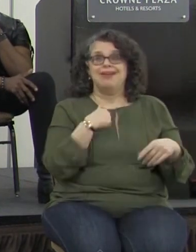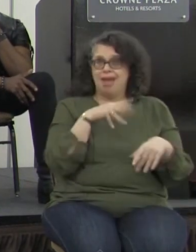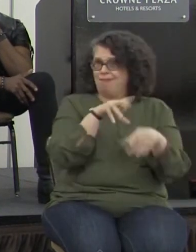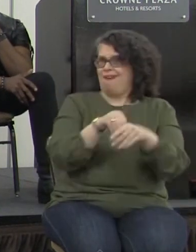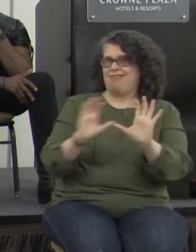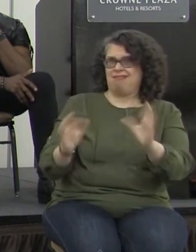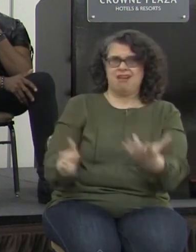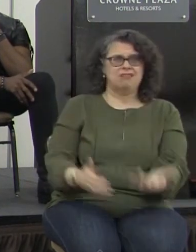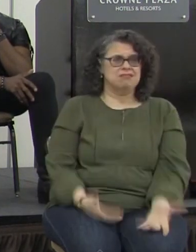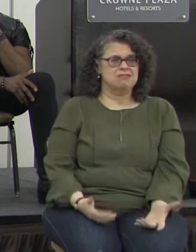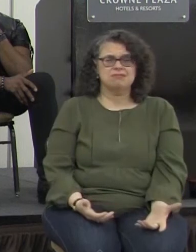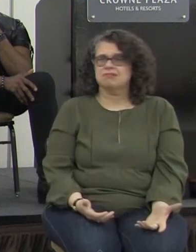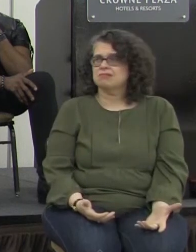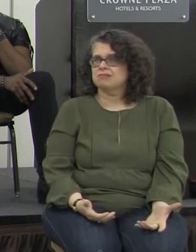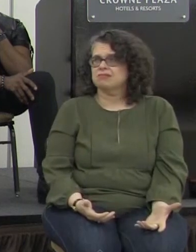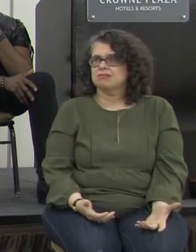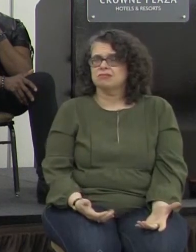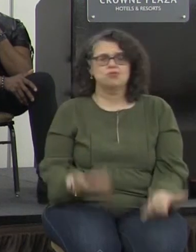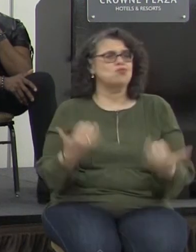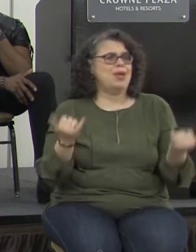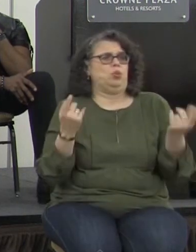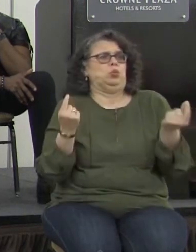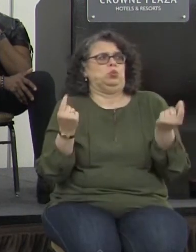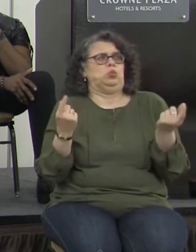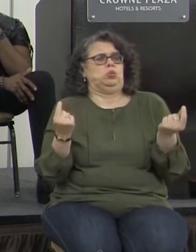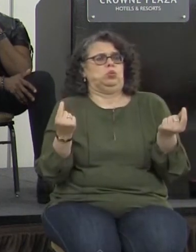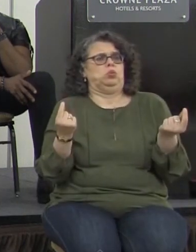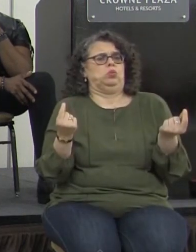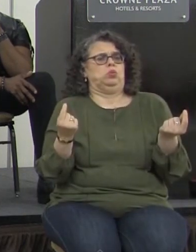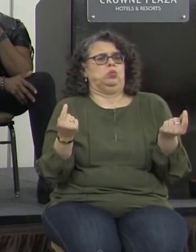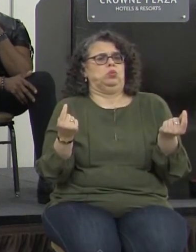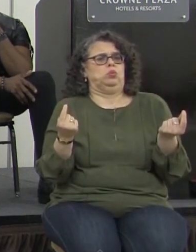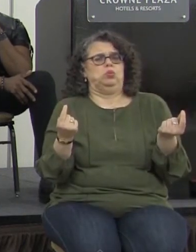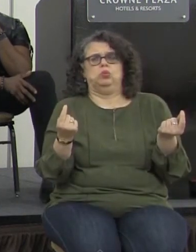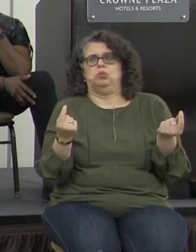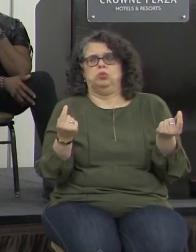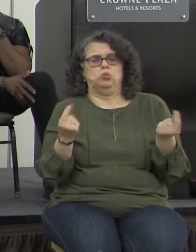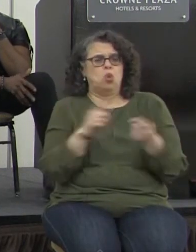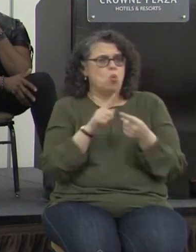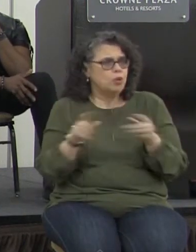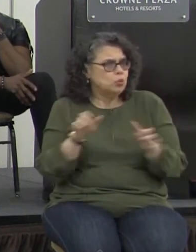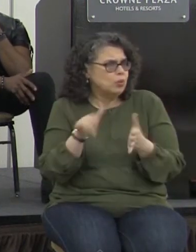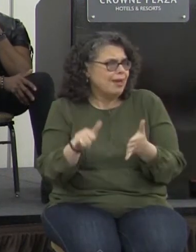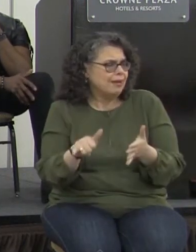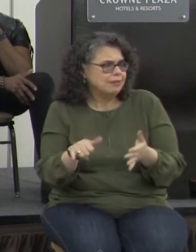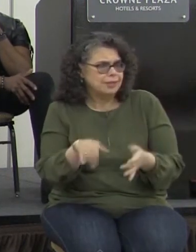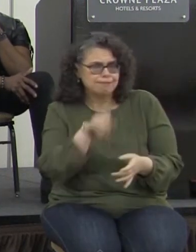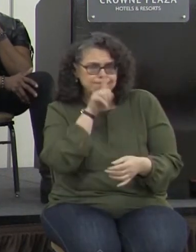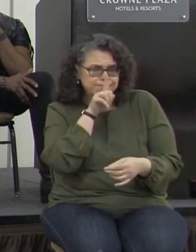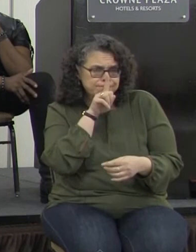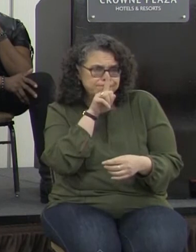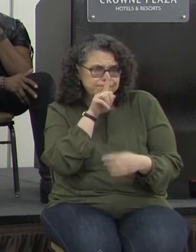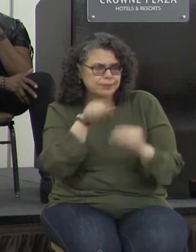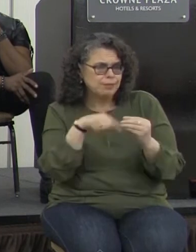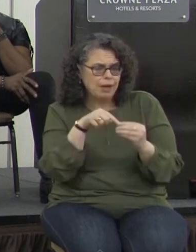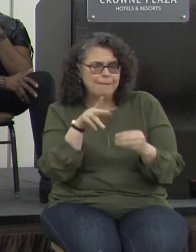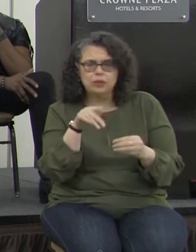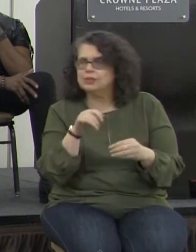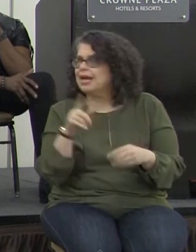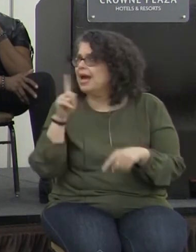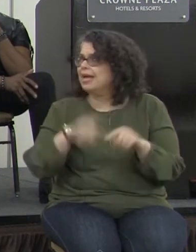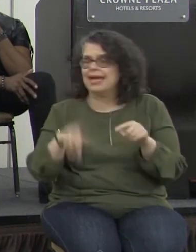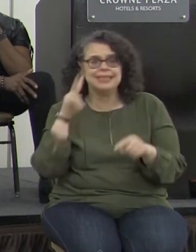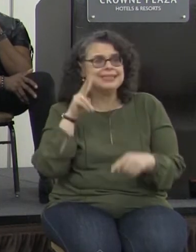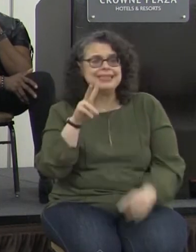class. So what do you do when you do that? When I can't see Dominion's